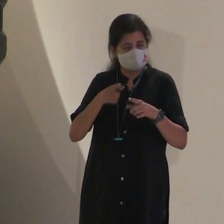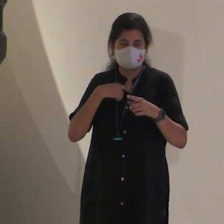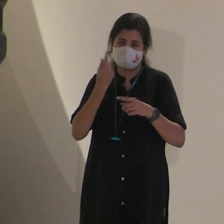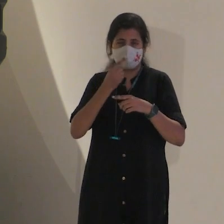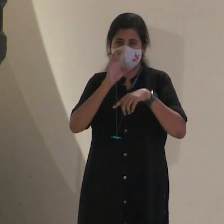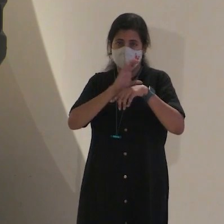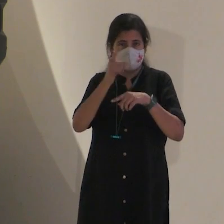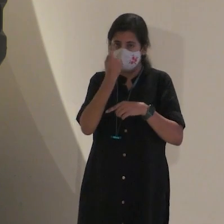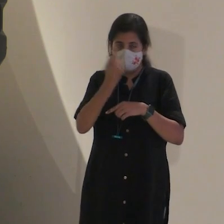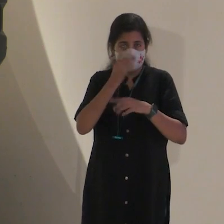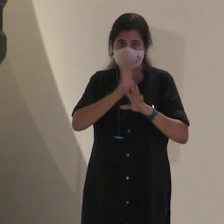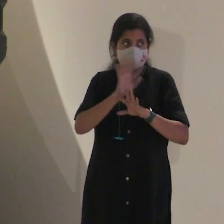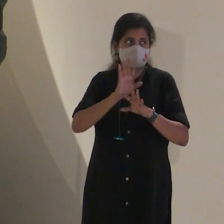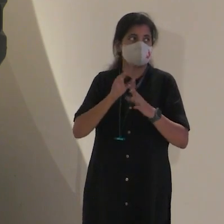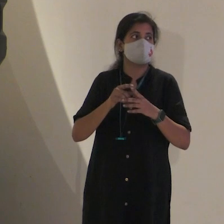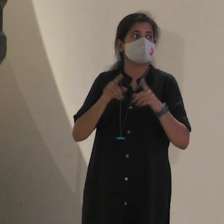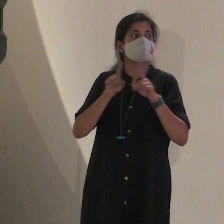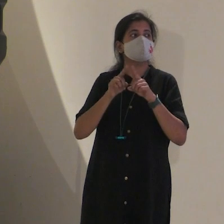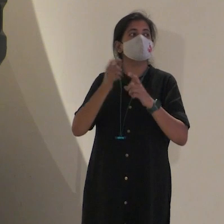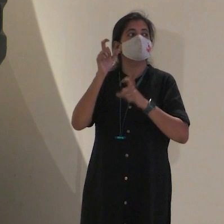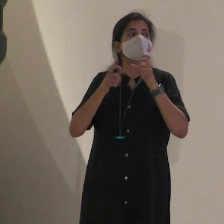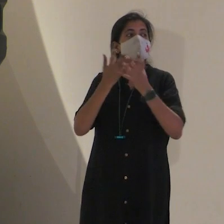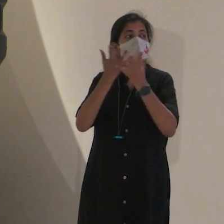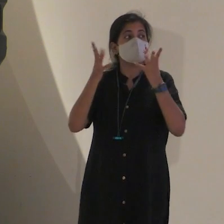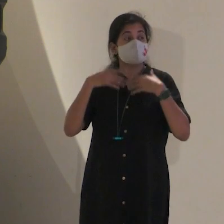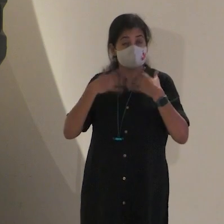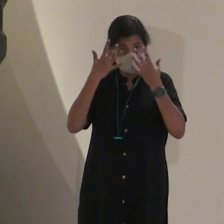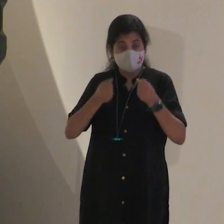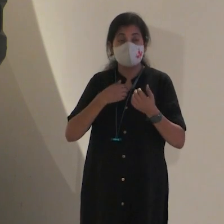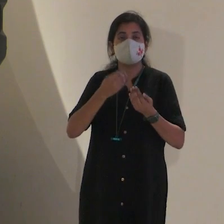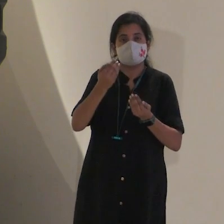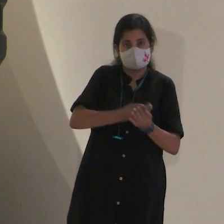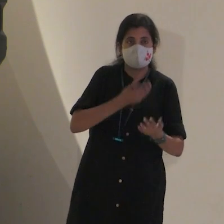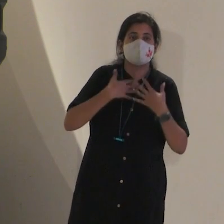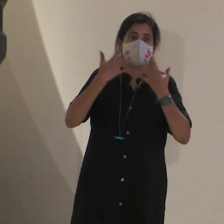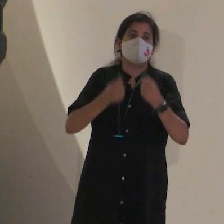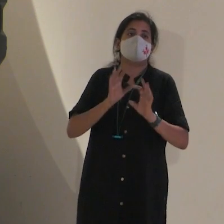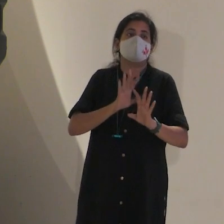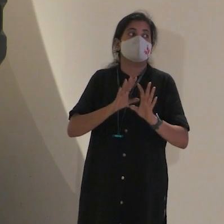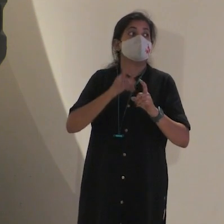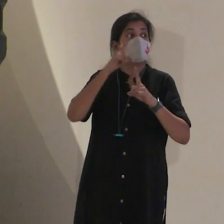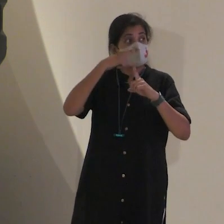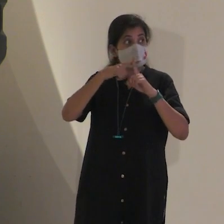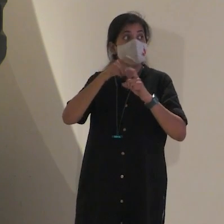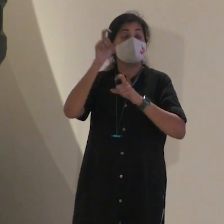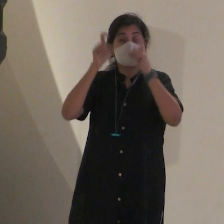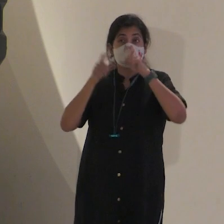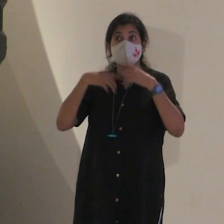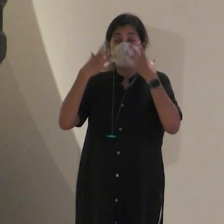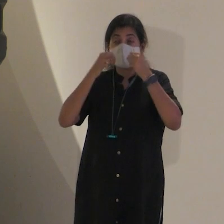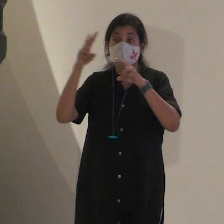our homes we might have so many objects that need to be conserved, and we need to reach out to INTAC in Delhi or maybe